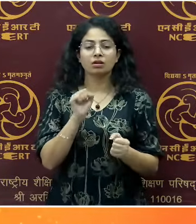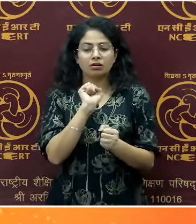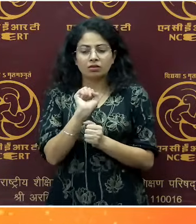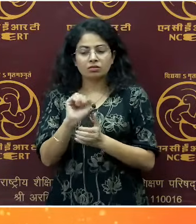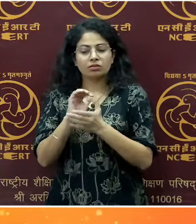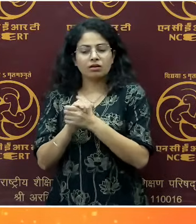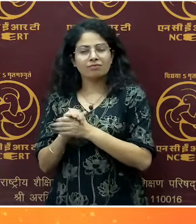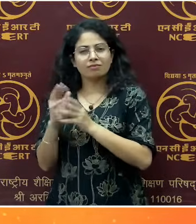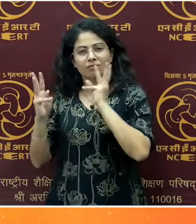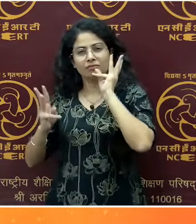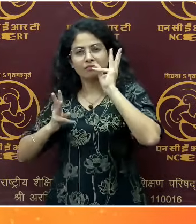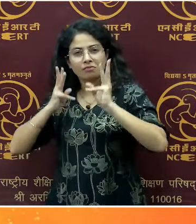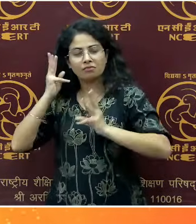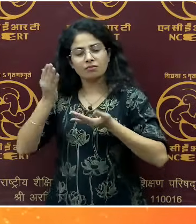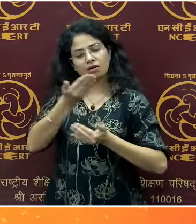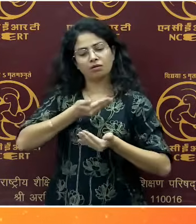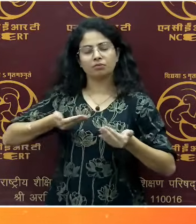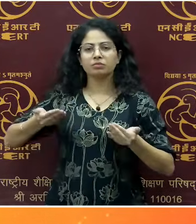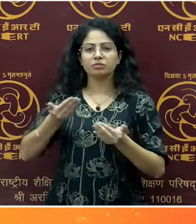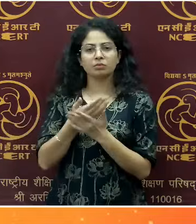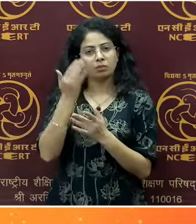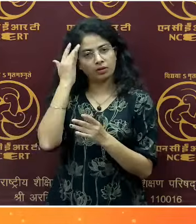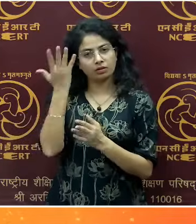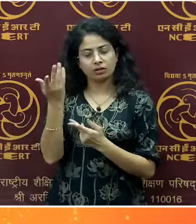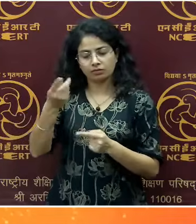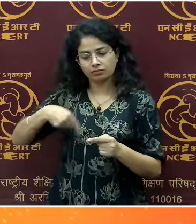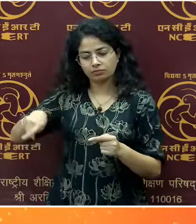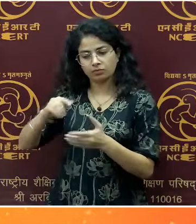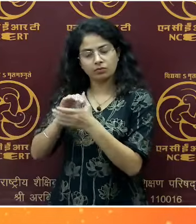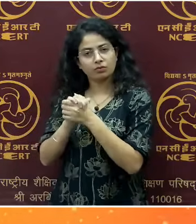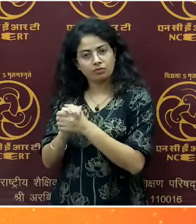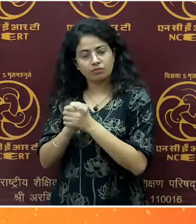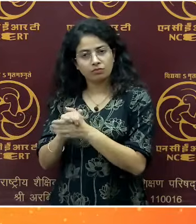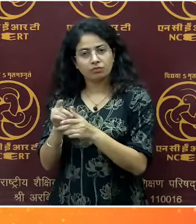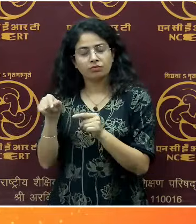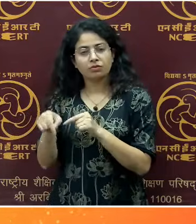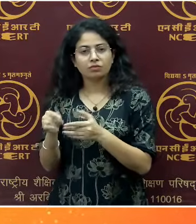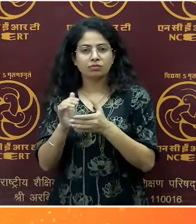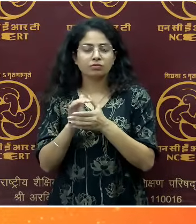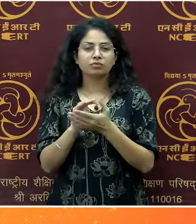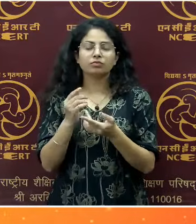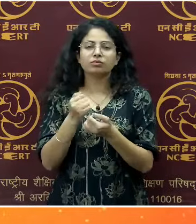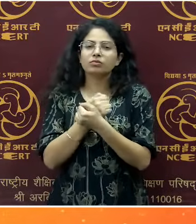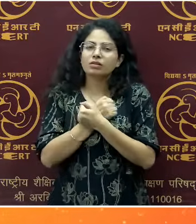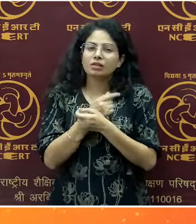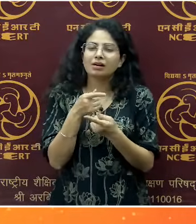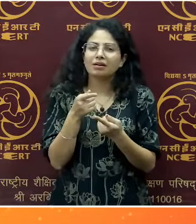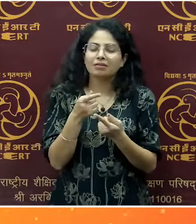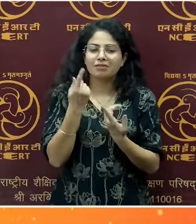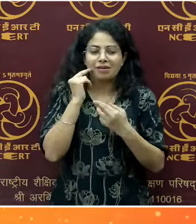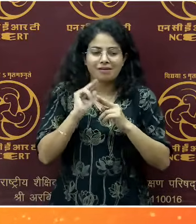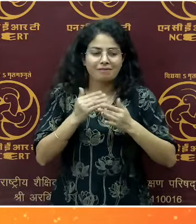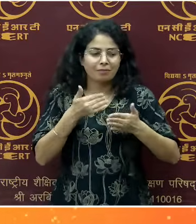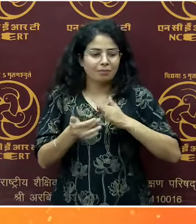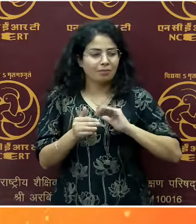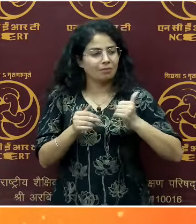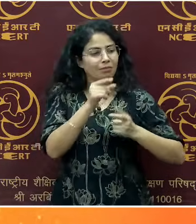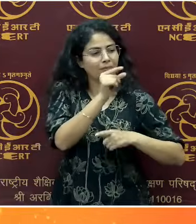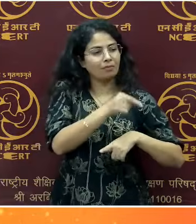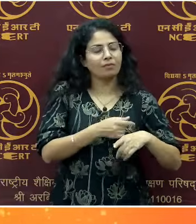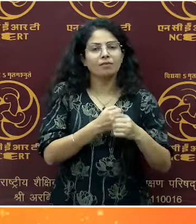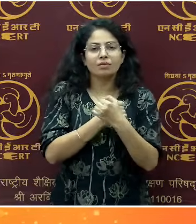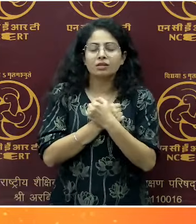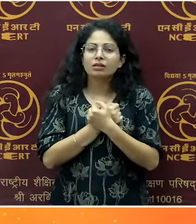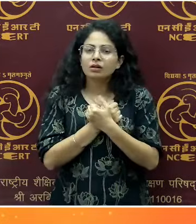worried. As we all know, they loved him. So when you love your friend, you are actually, curious to know why that person